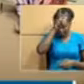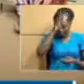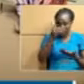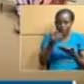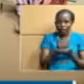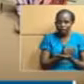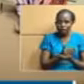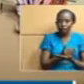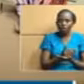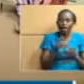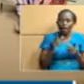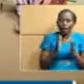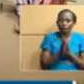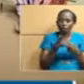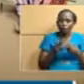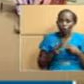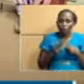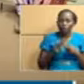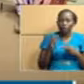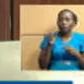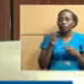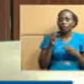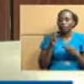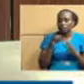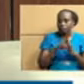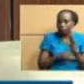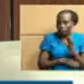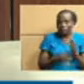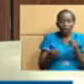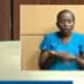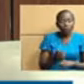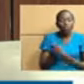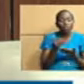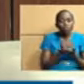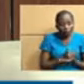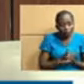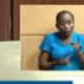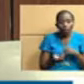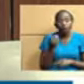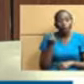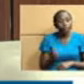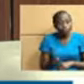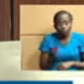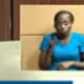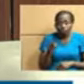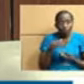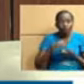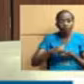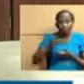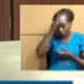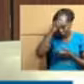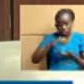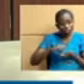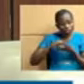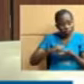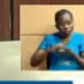savings and loan schemes. They are saving, they are getting their money. These VSLAs have